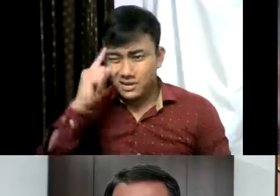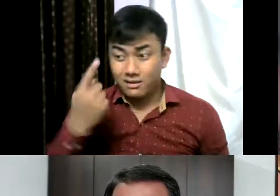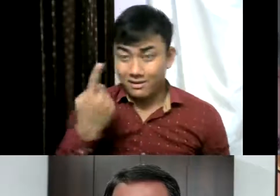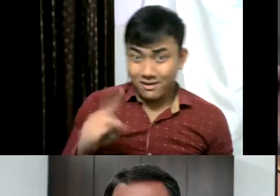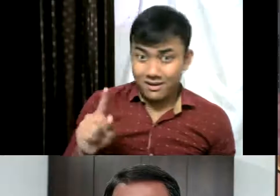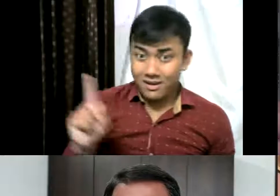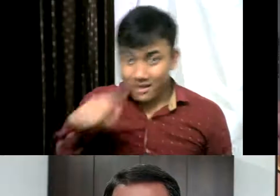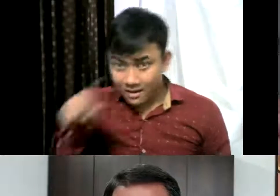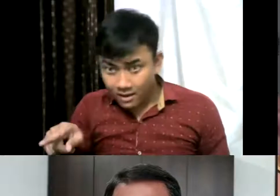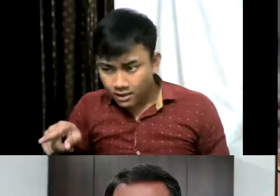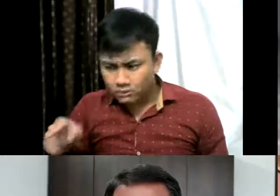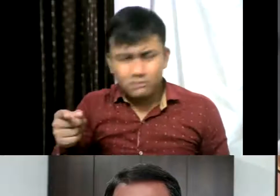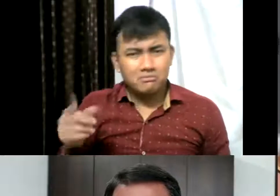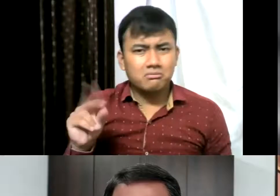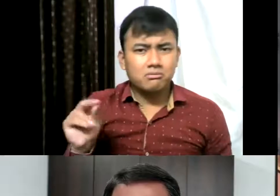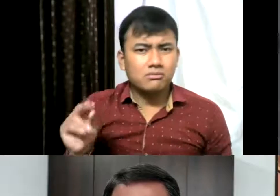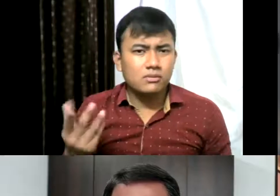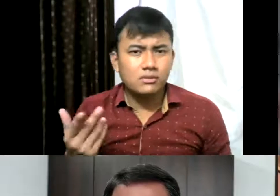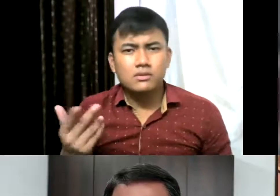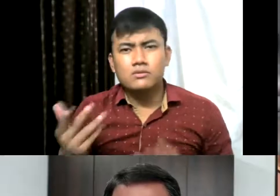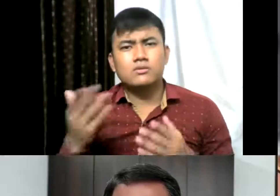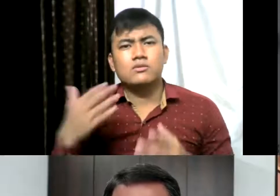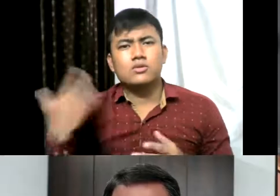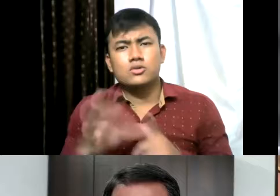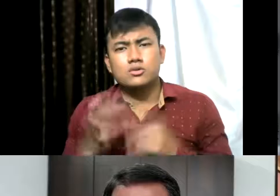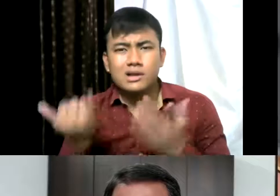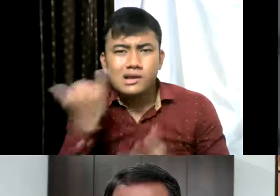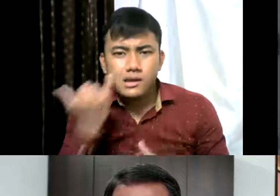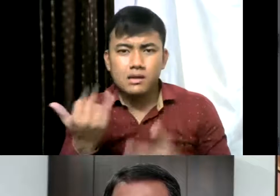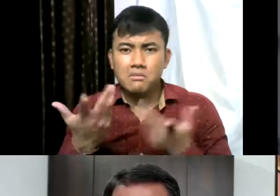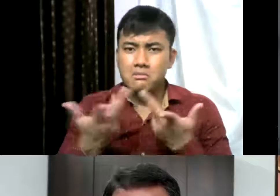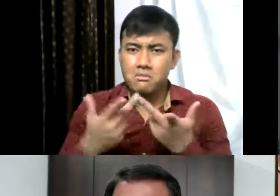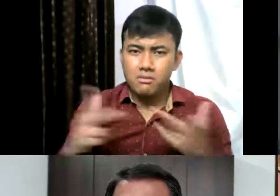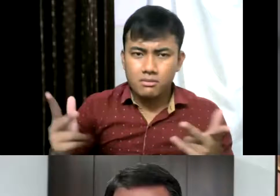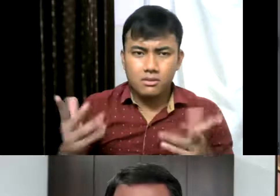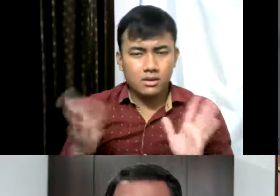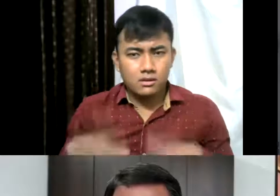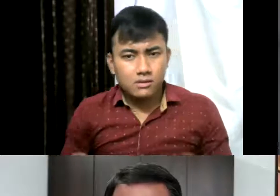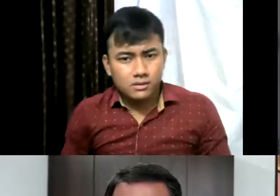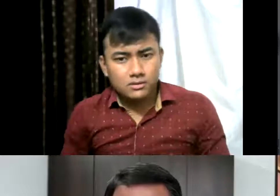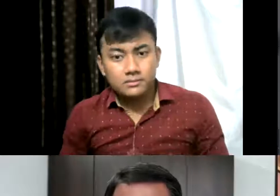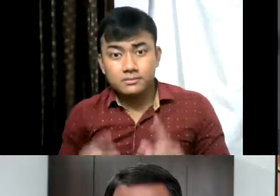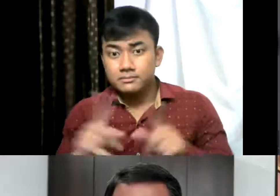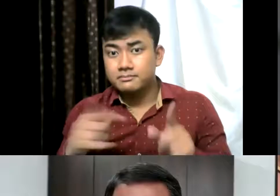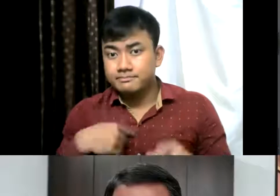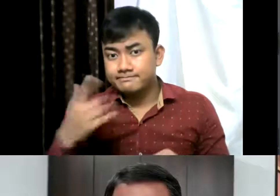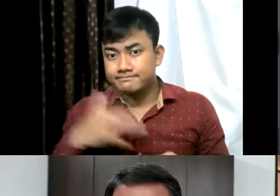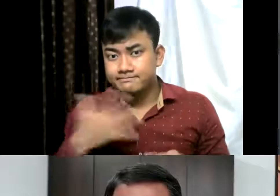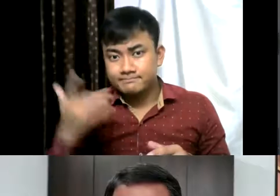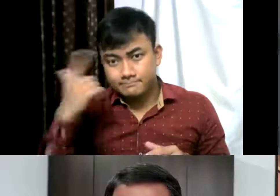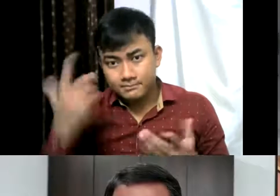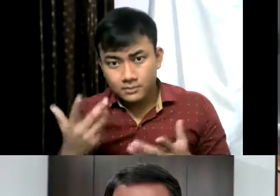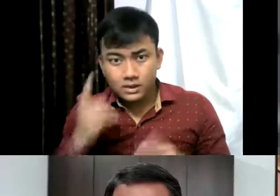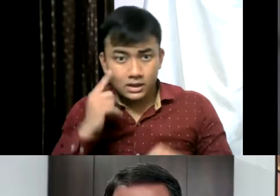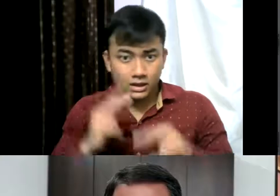which are ideal, of course, where we can sext and, which are made with these thoughts in mind. But I think, like, if we